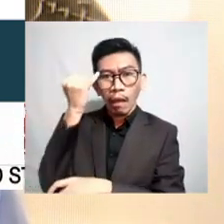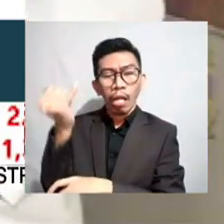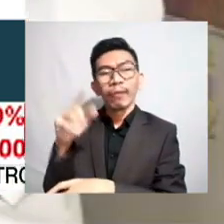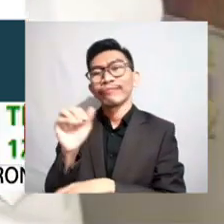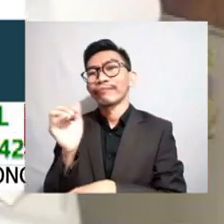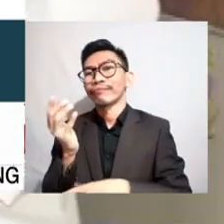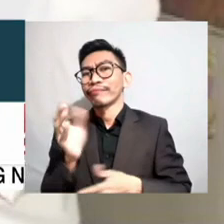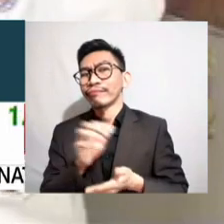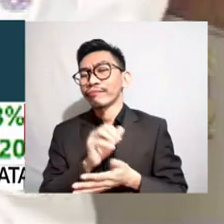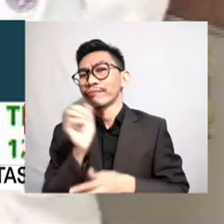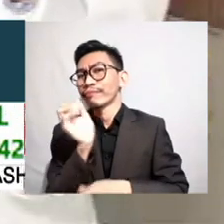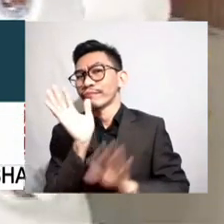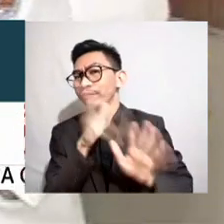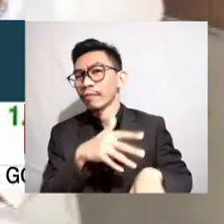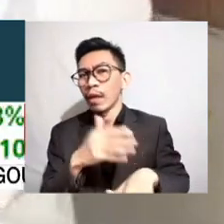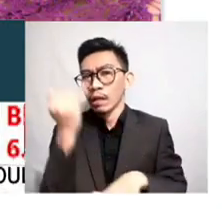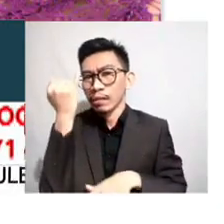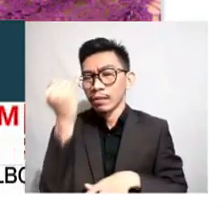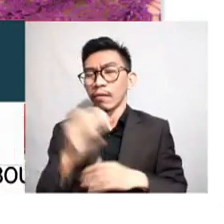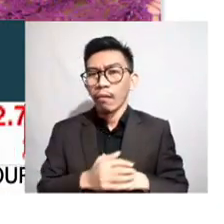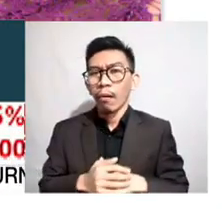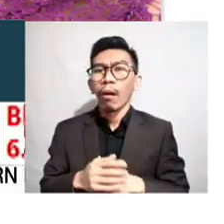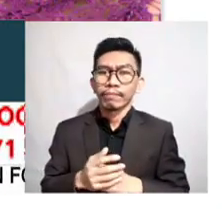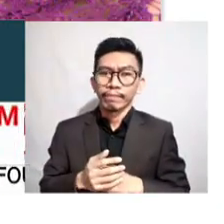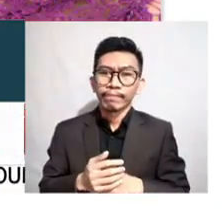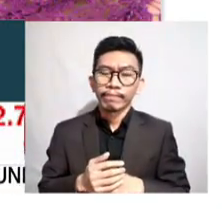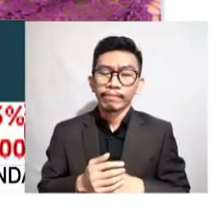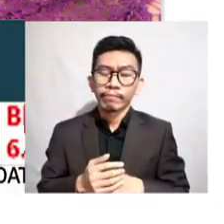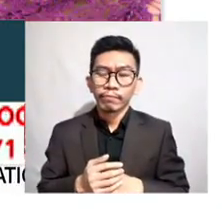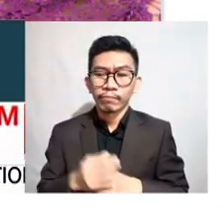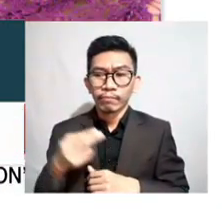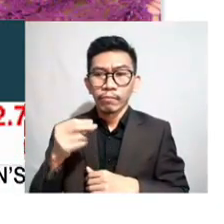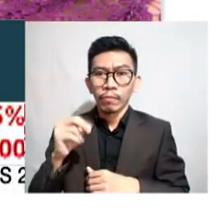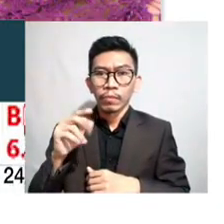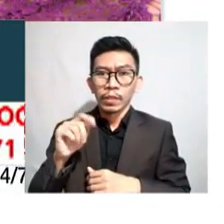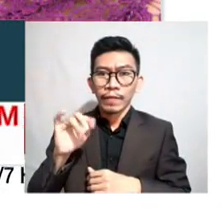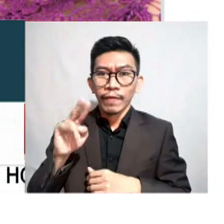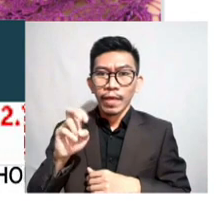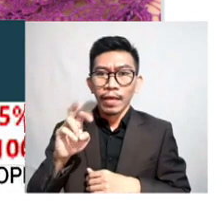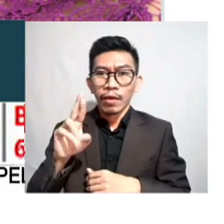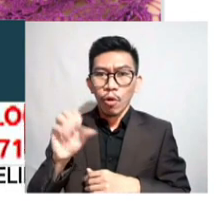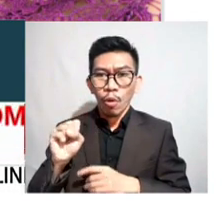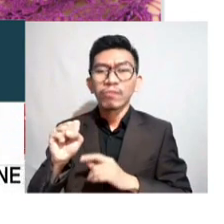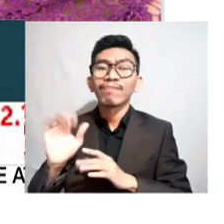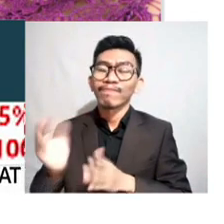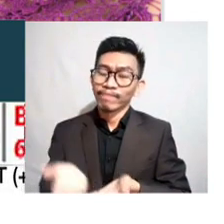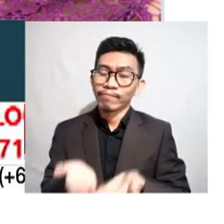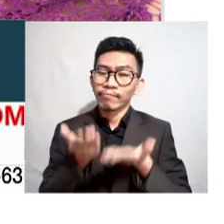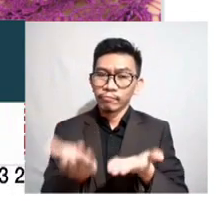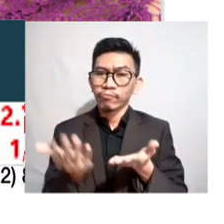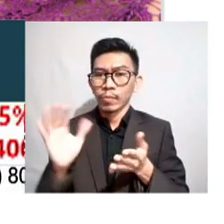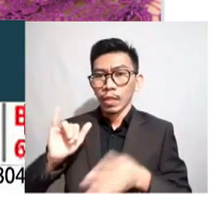kanila eh. For Senator Ontiveros, the leaders of the task force should be replaced by health experts.